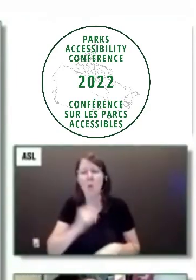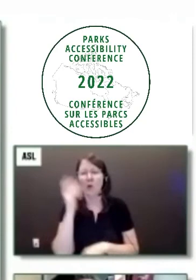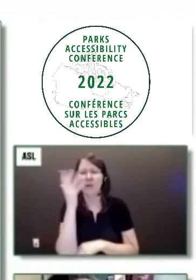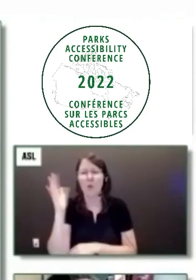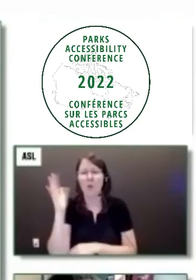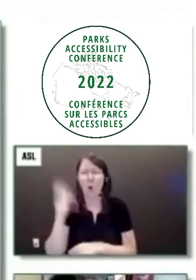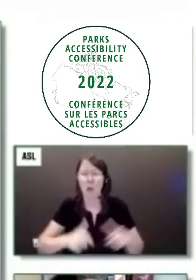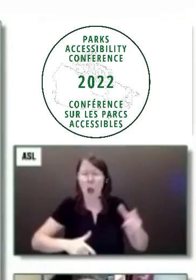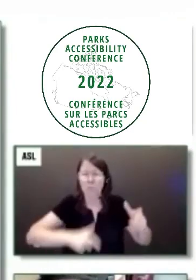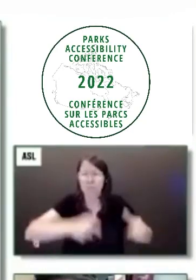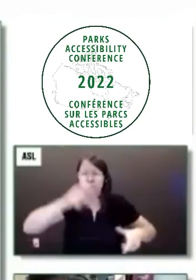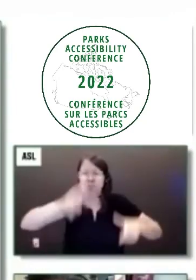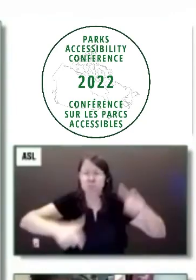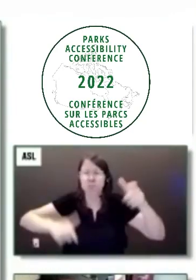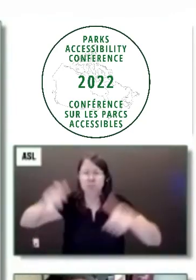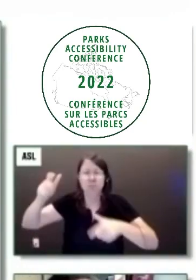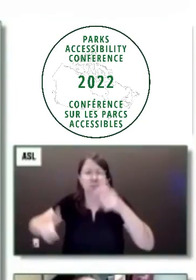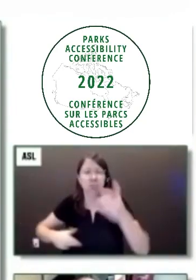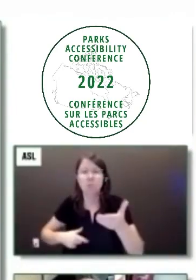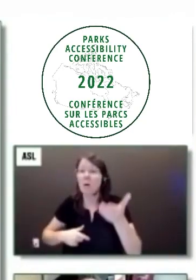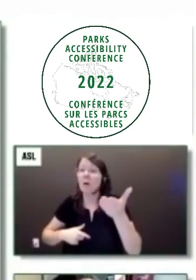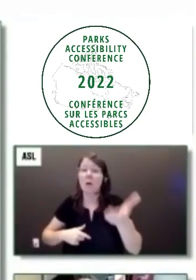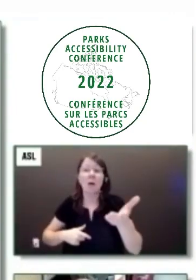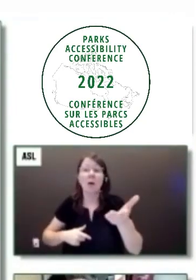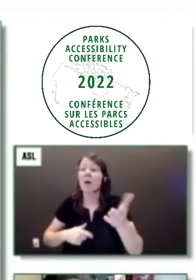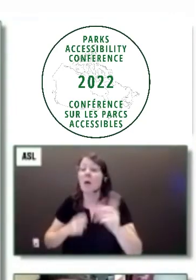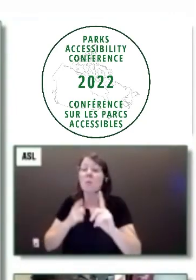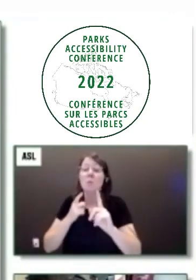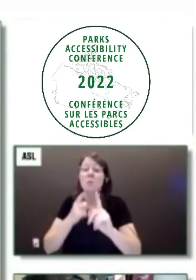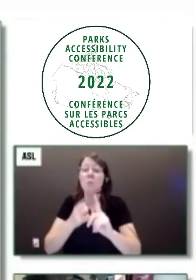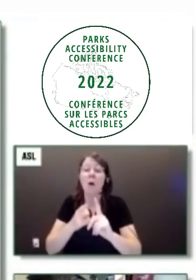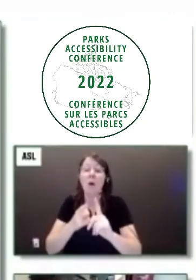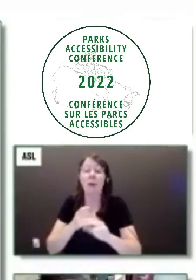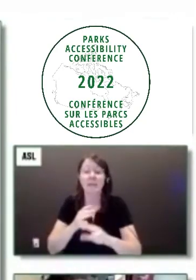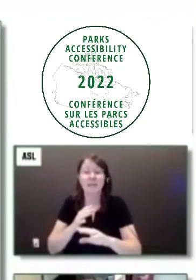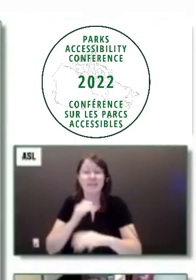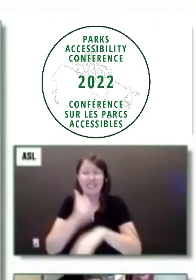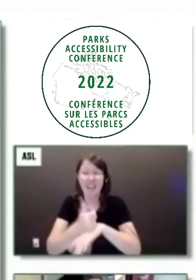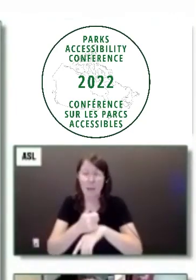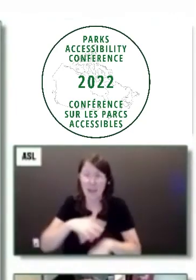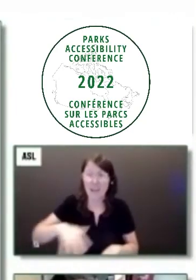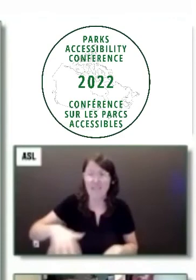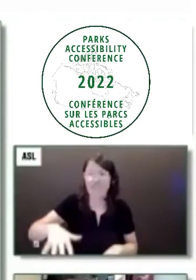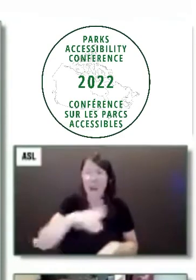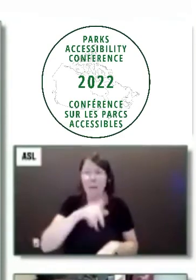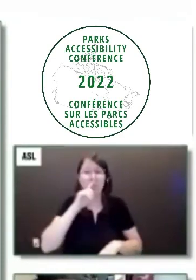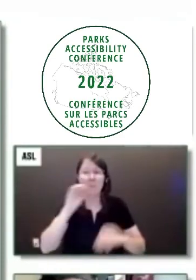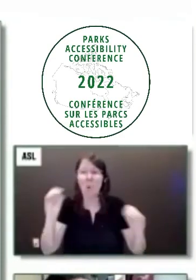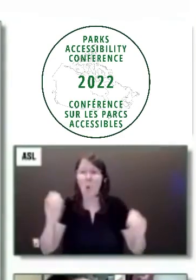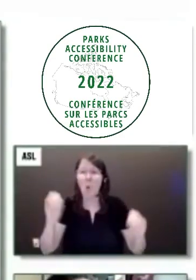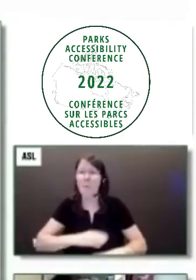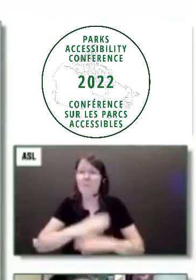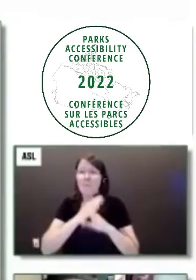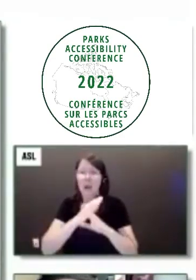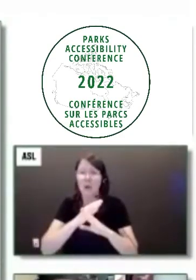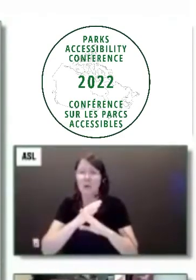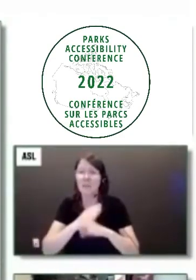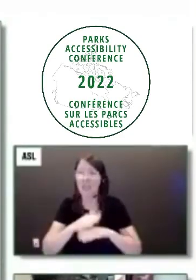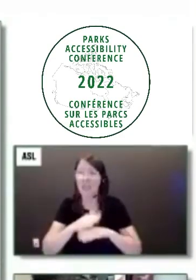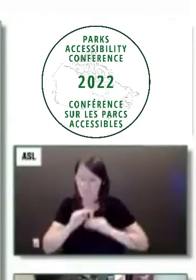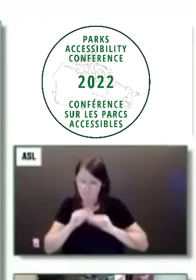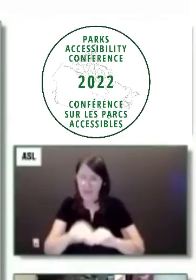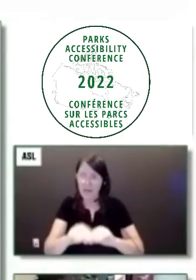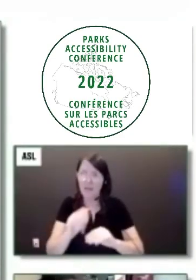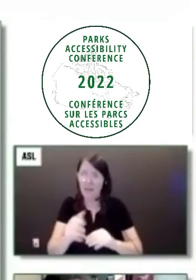in place barriers to begin with and creating solutions that work for all segments of society equally.